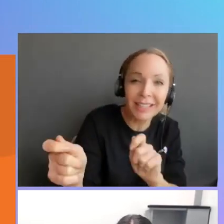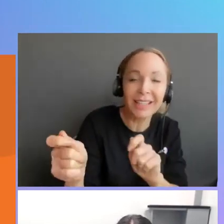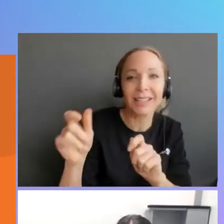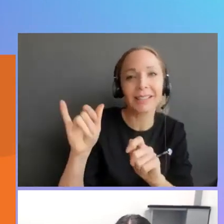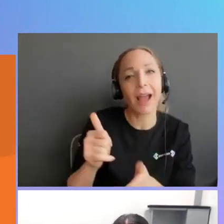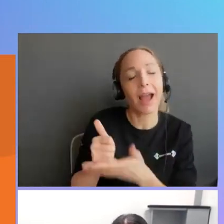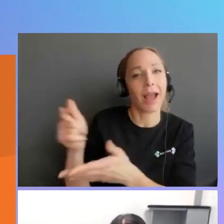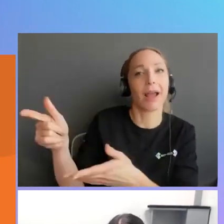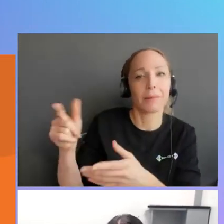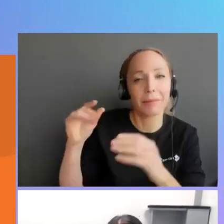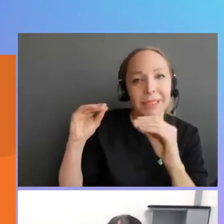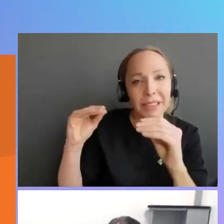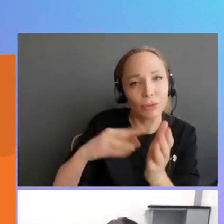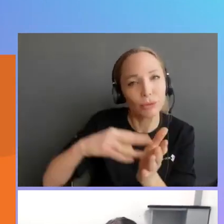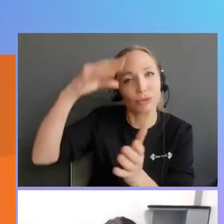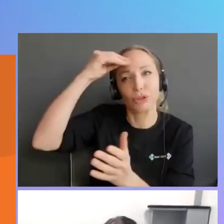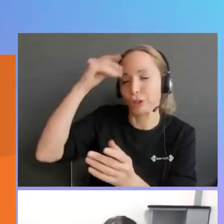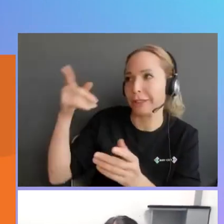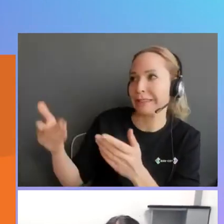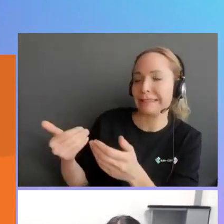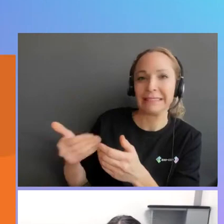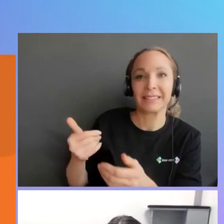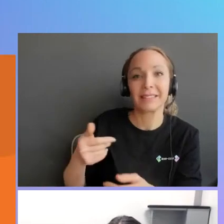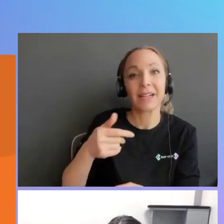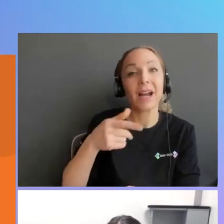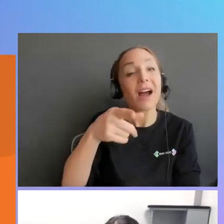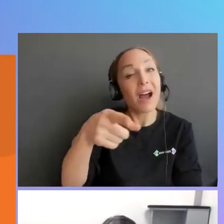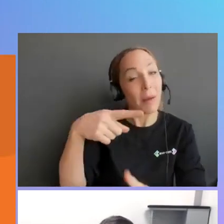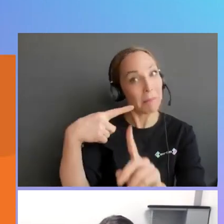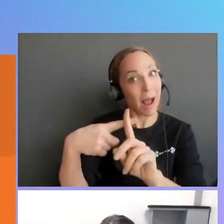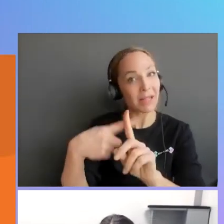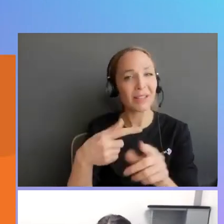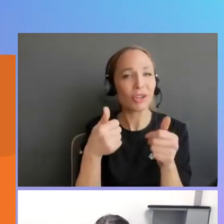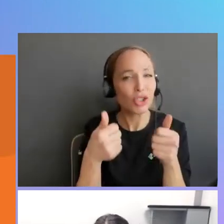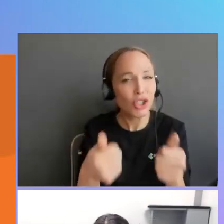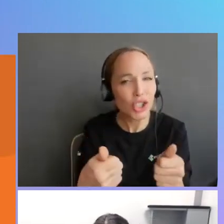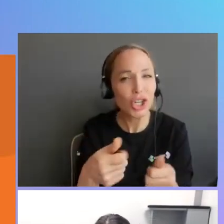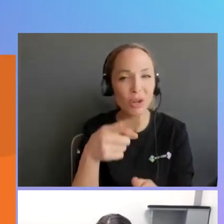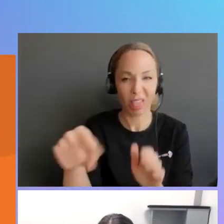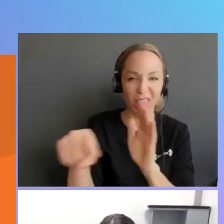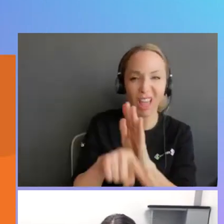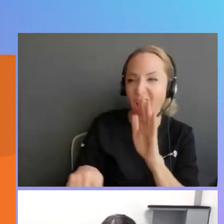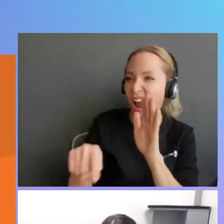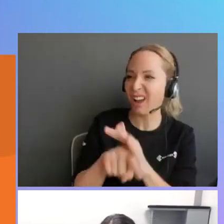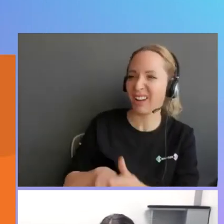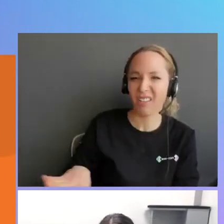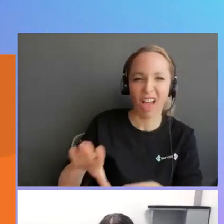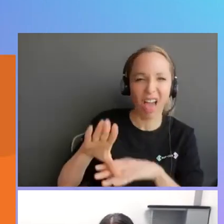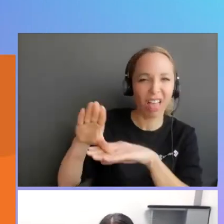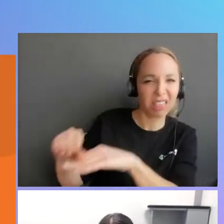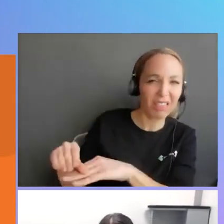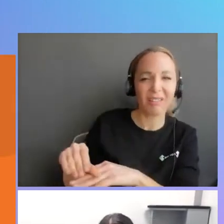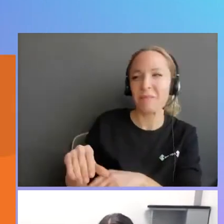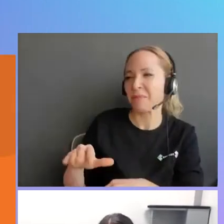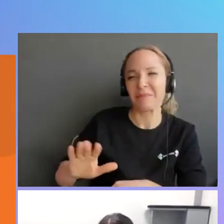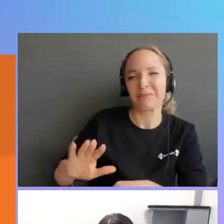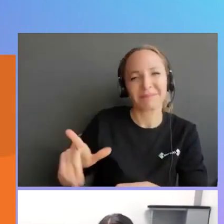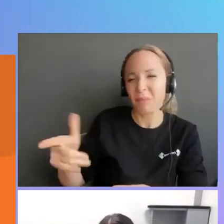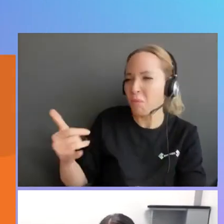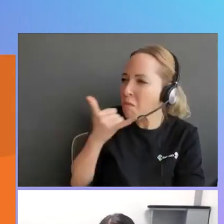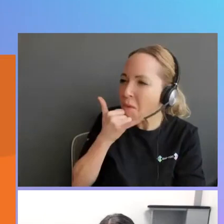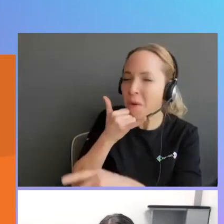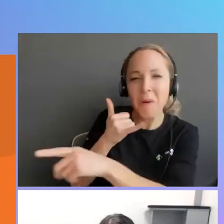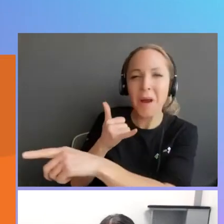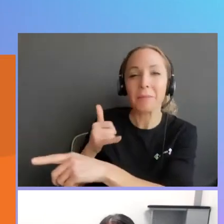be positive. It's really easy to shoot down ideas or strategies or approaches because you need to get to a certain